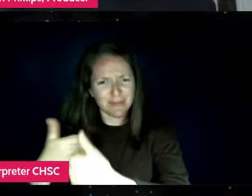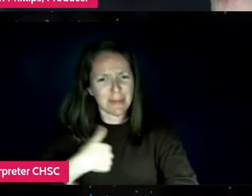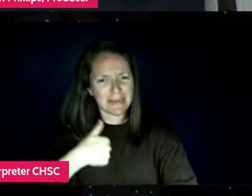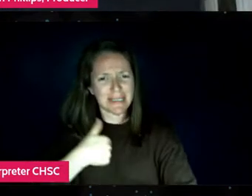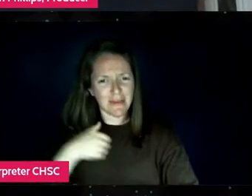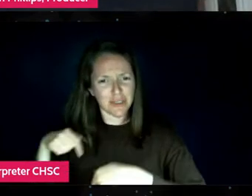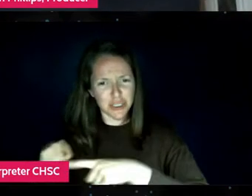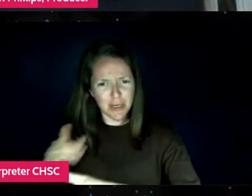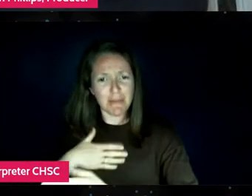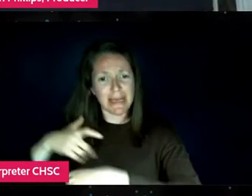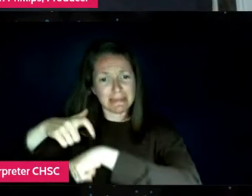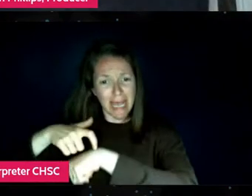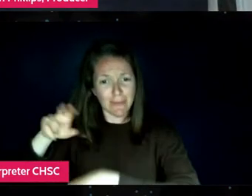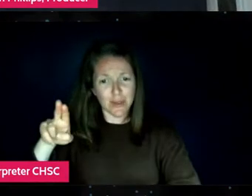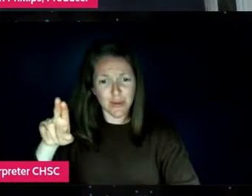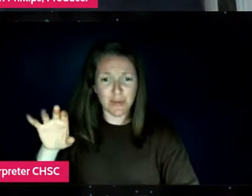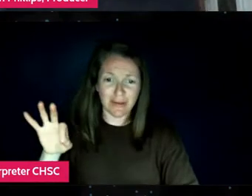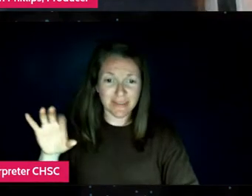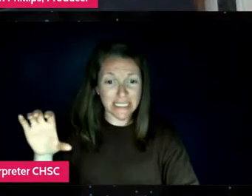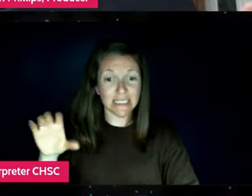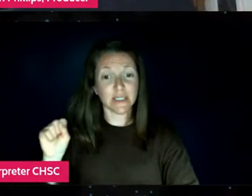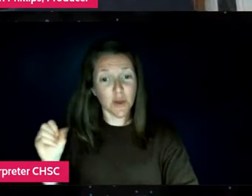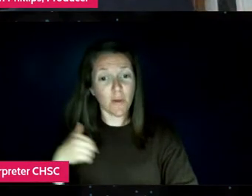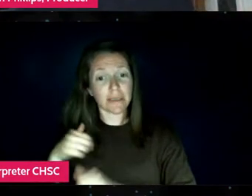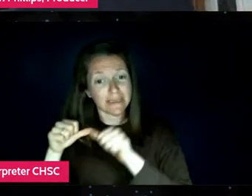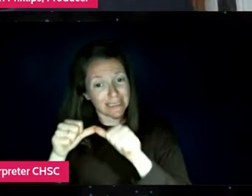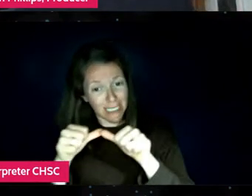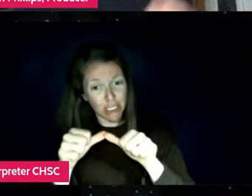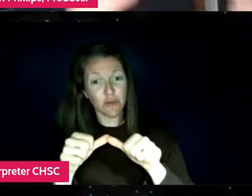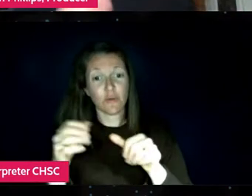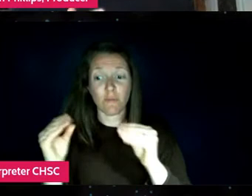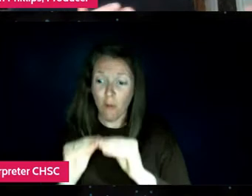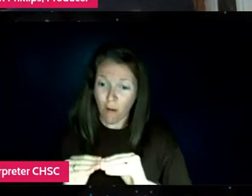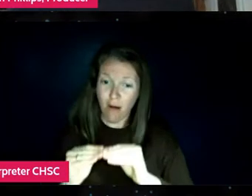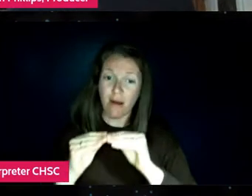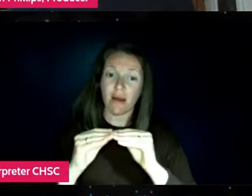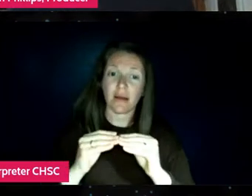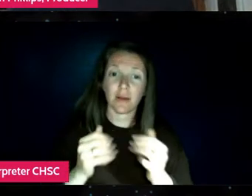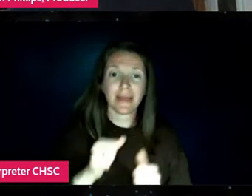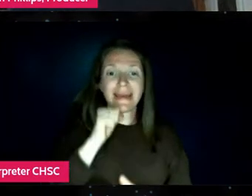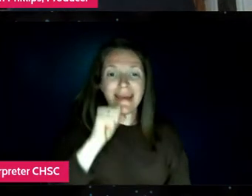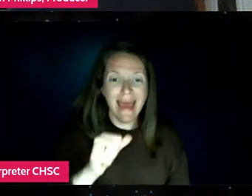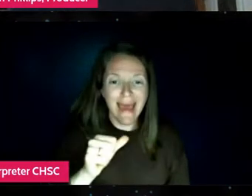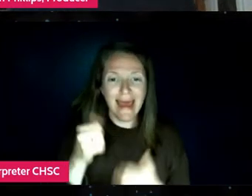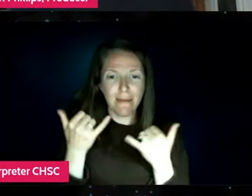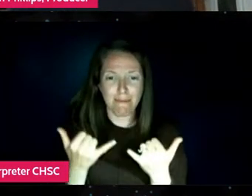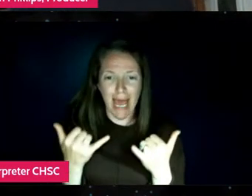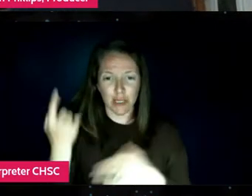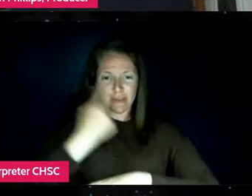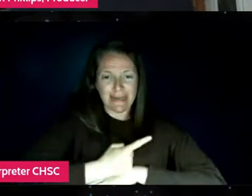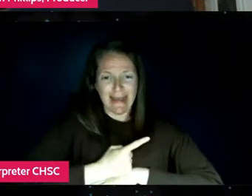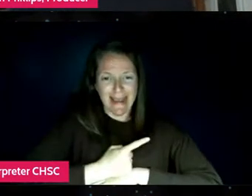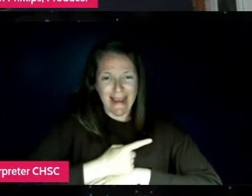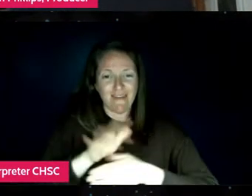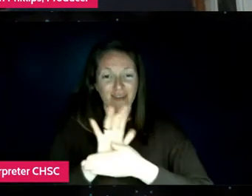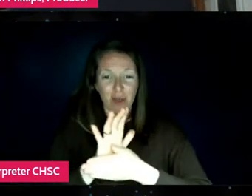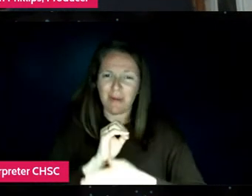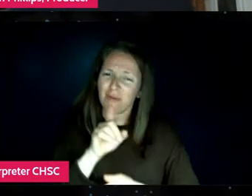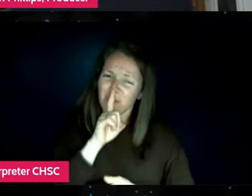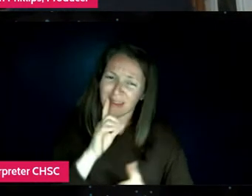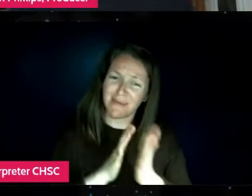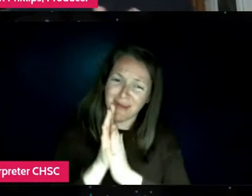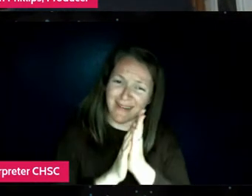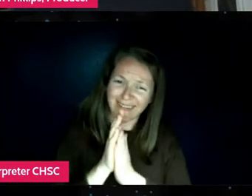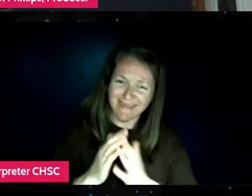great opportunity for me to kind of continue that journey within non-modern day films. It's what I'm really passionate about. So I